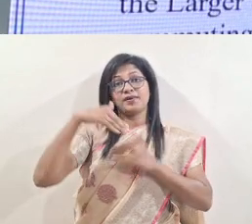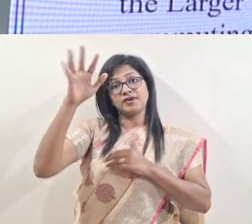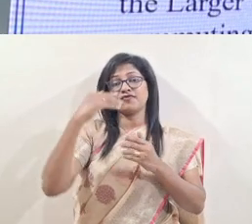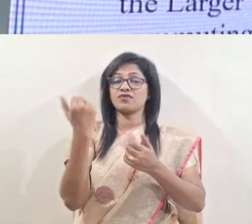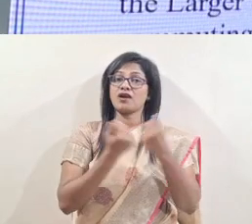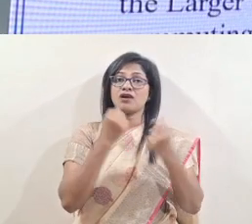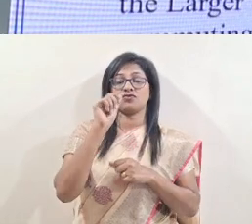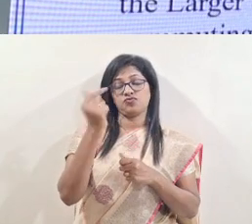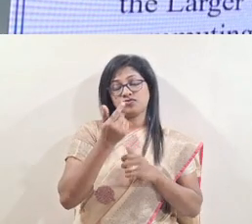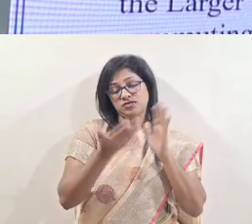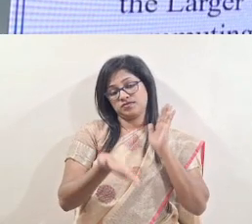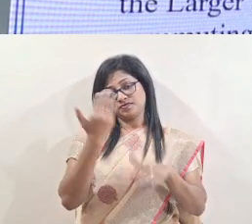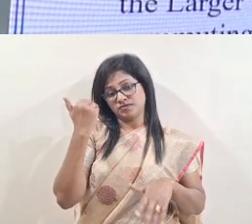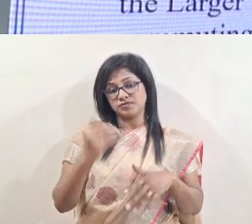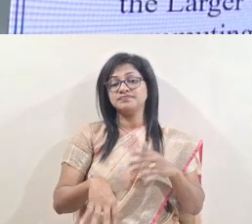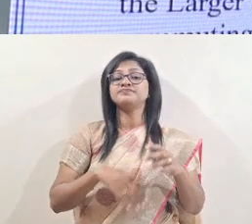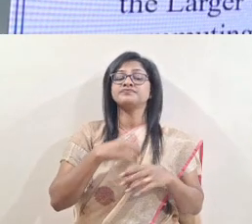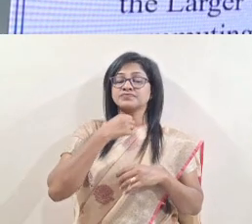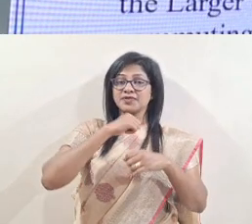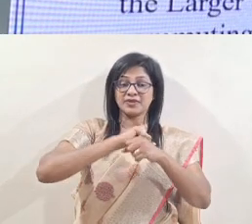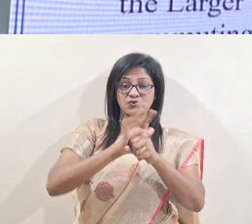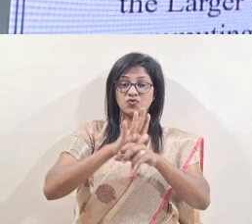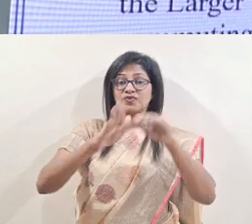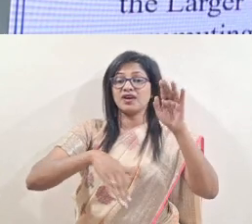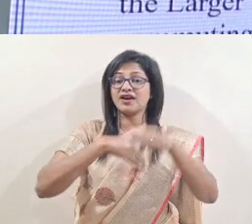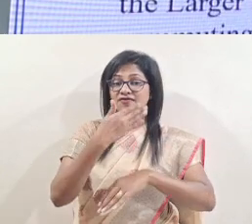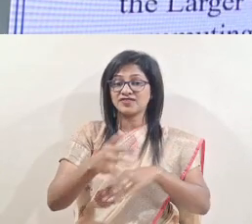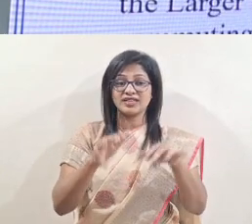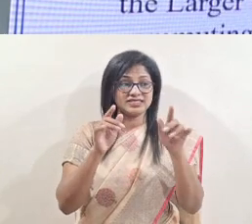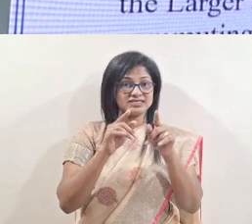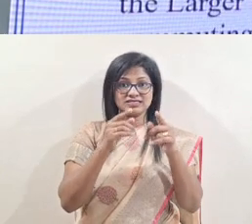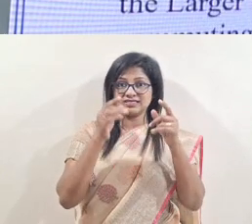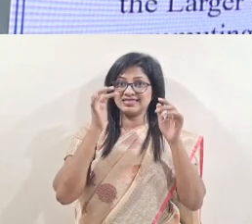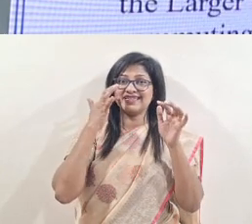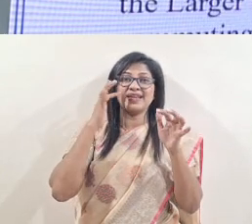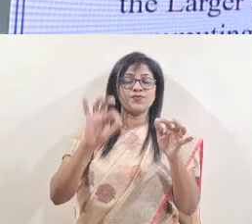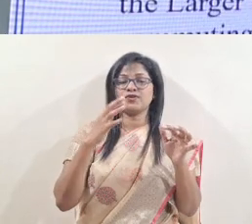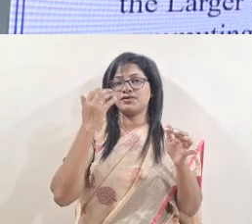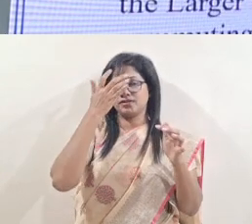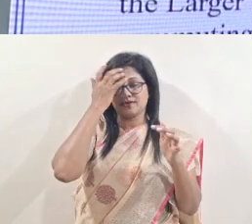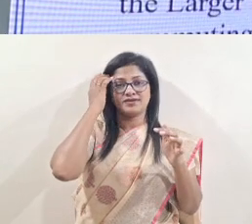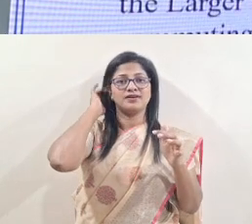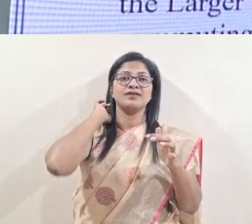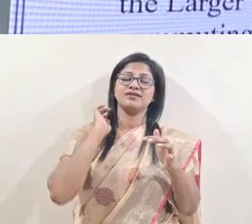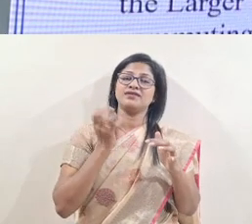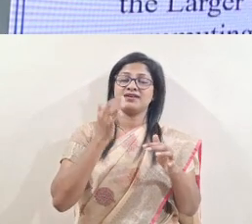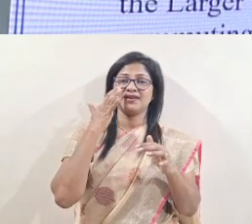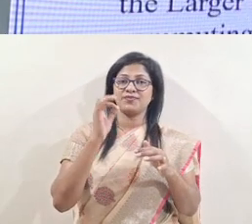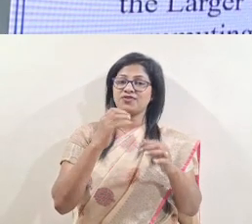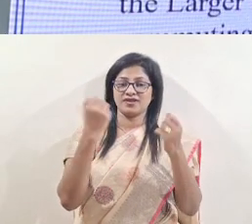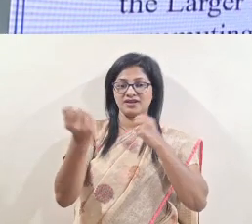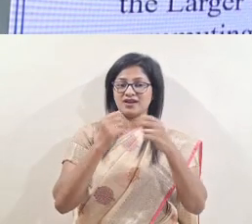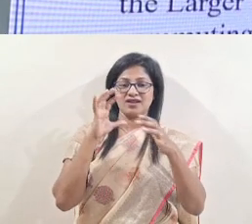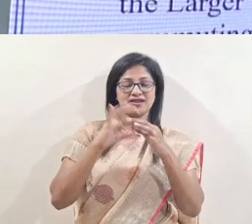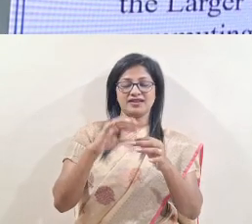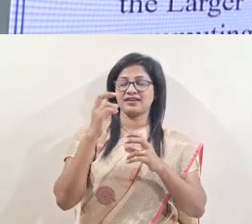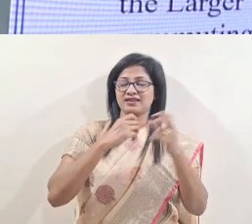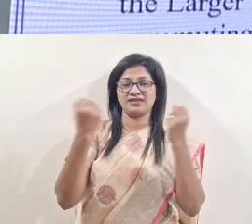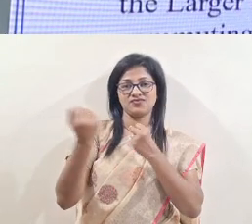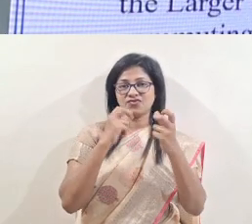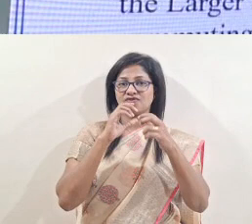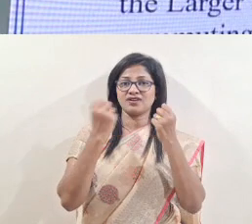But after COVID-19, we could not find this factor as significant for car owners, car commuting or car mode